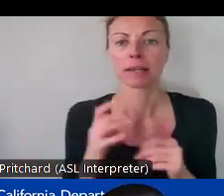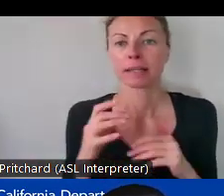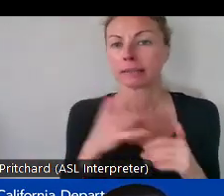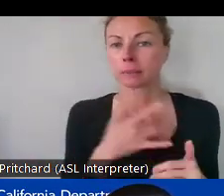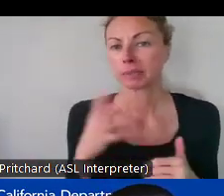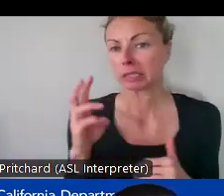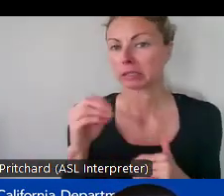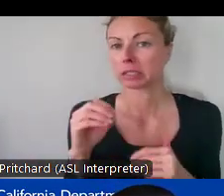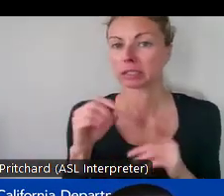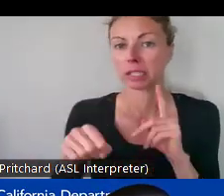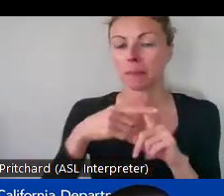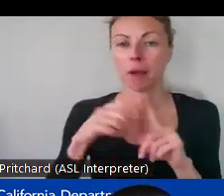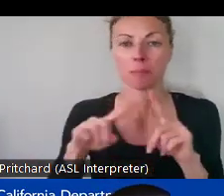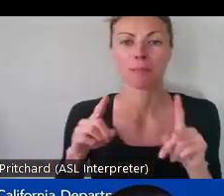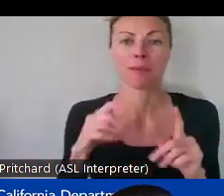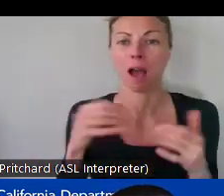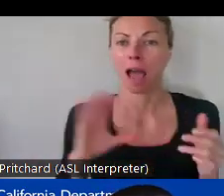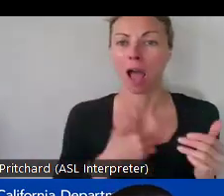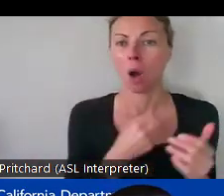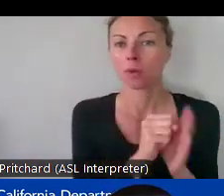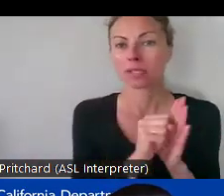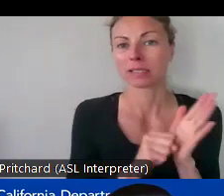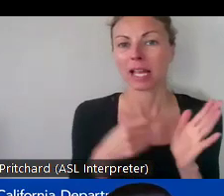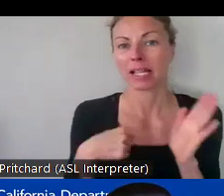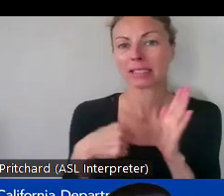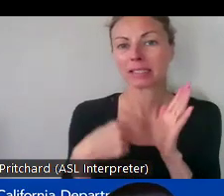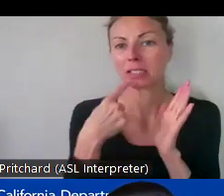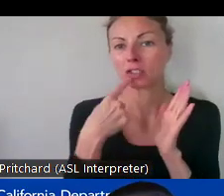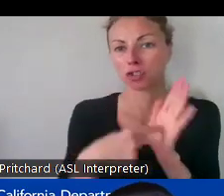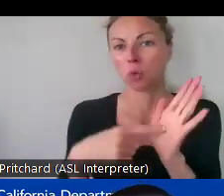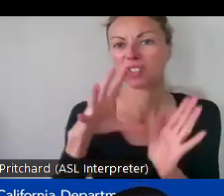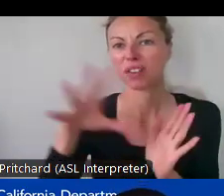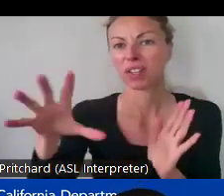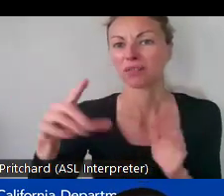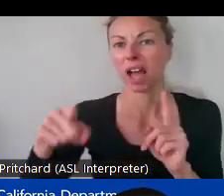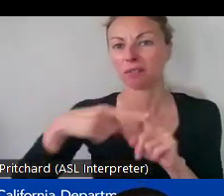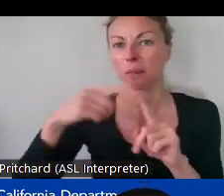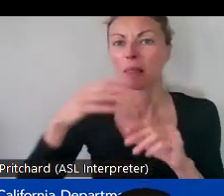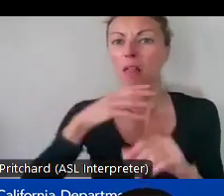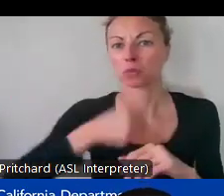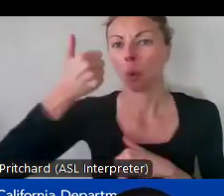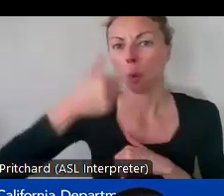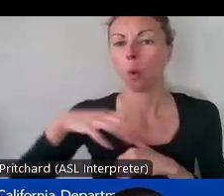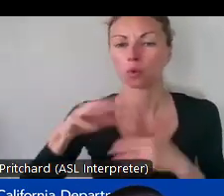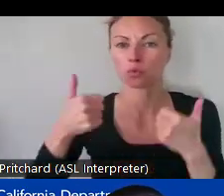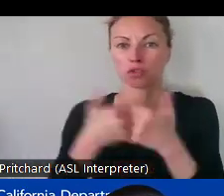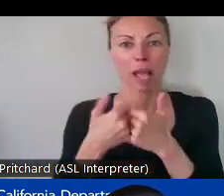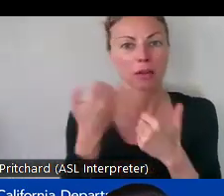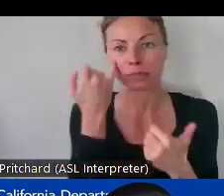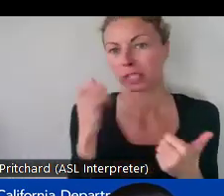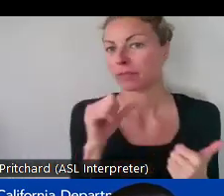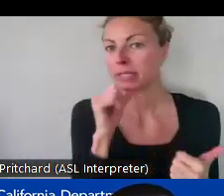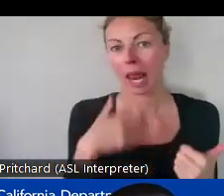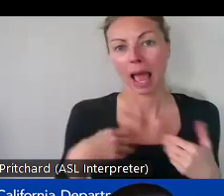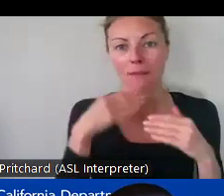for homelessness data, we generally define it as 55 and over. That's due to life expectancy and other challenges faced by unhoused individuals.